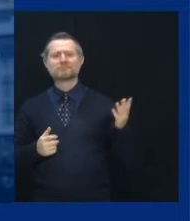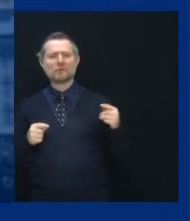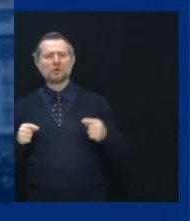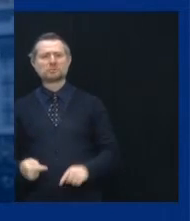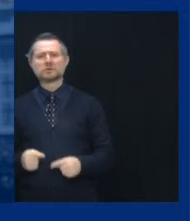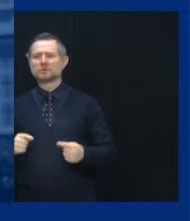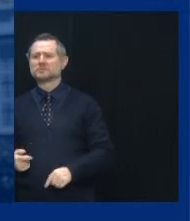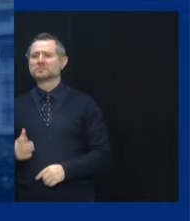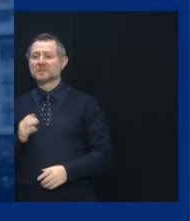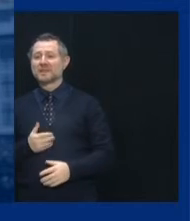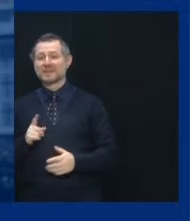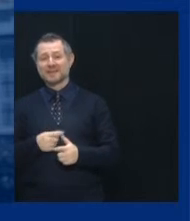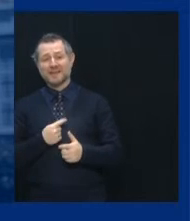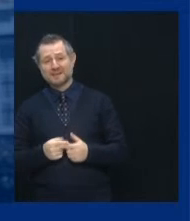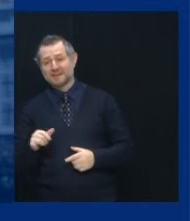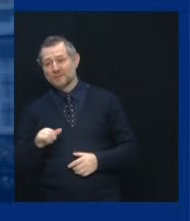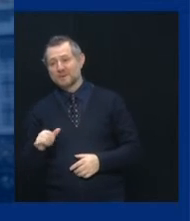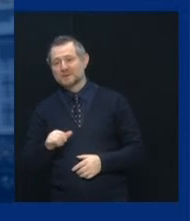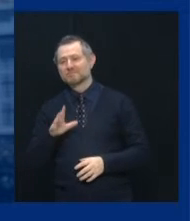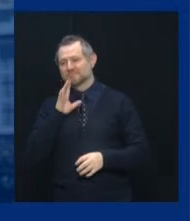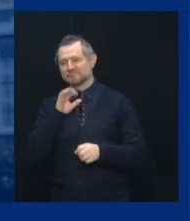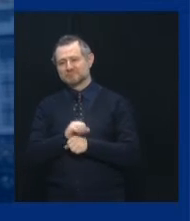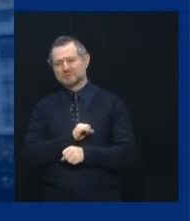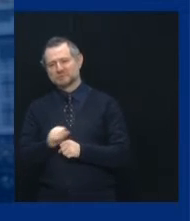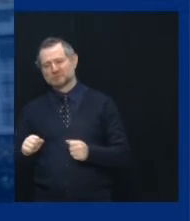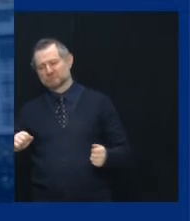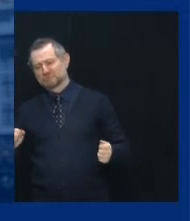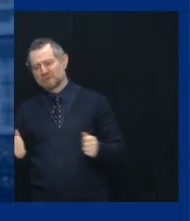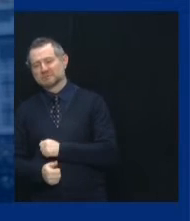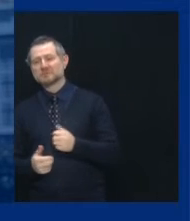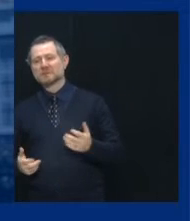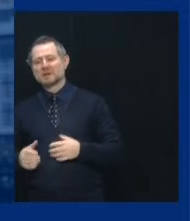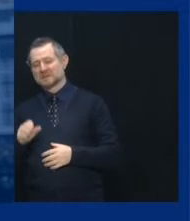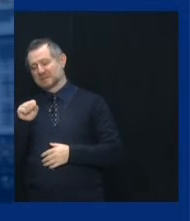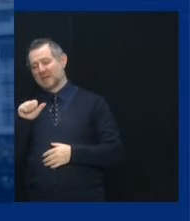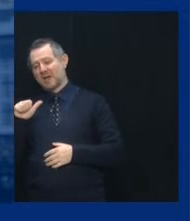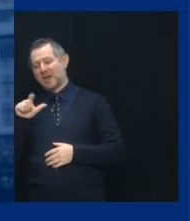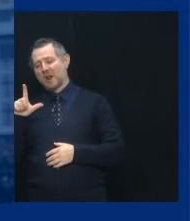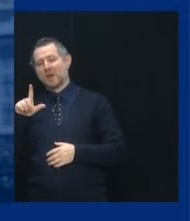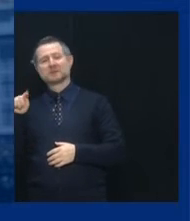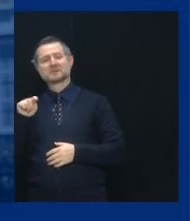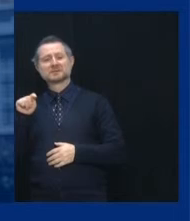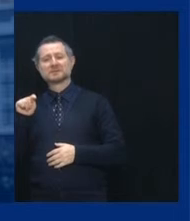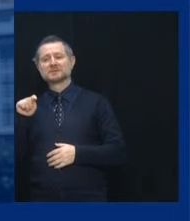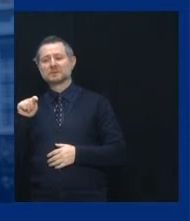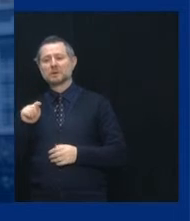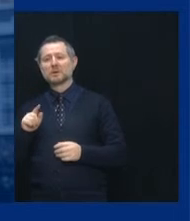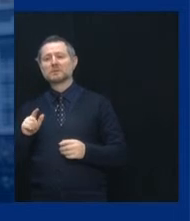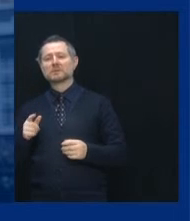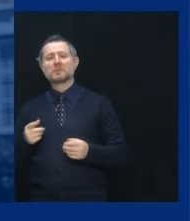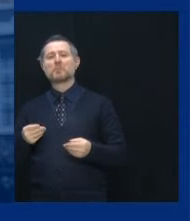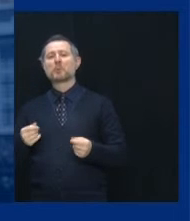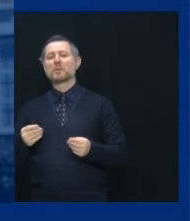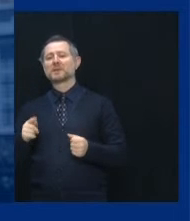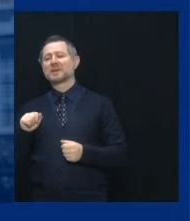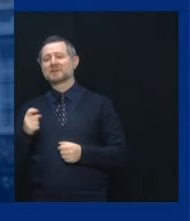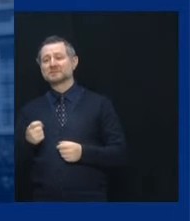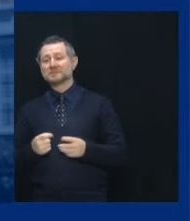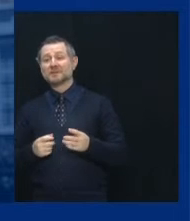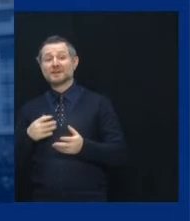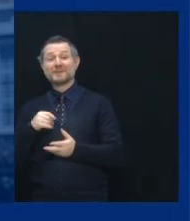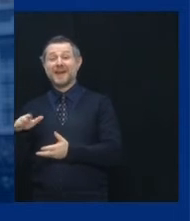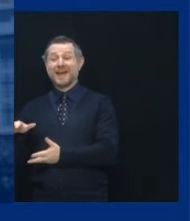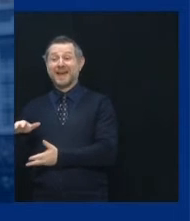they literally changed the tax code to redistribute income from the state of New